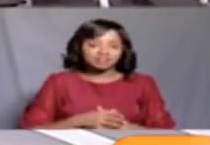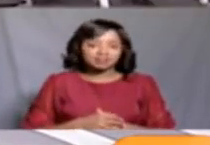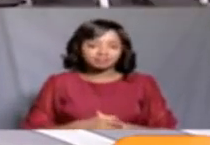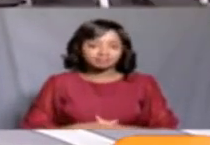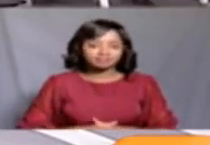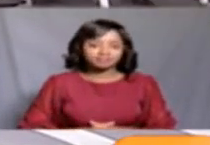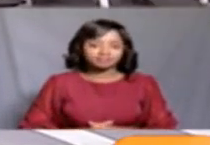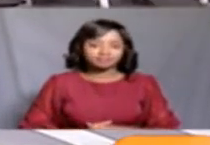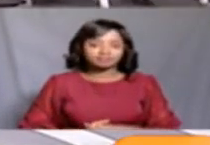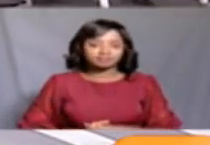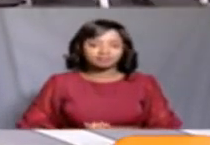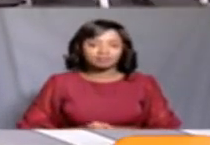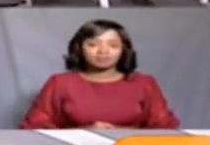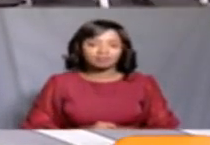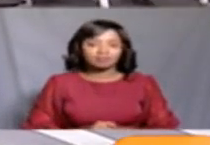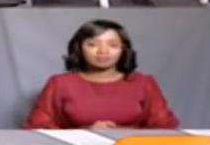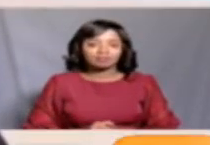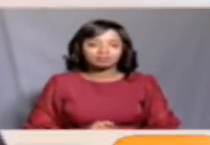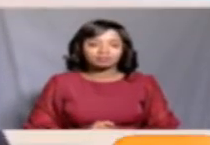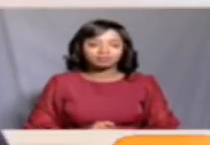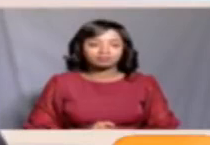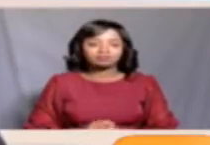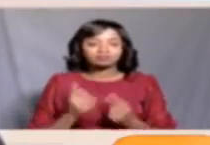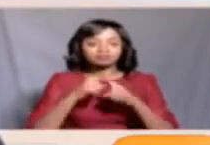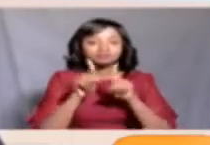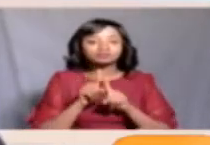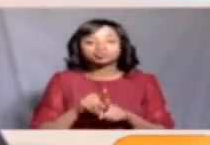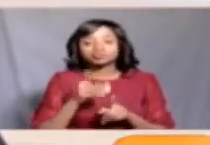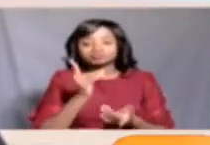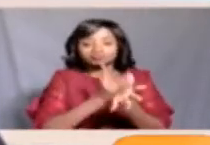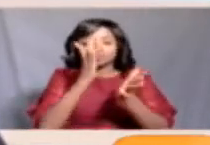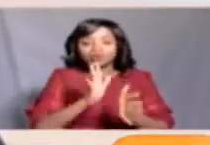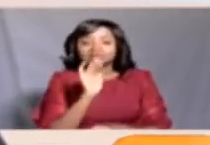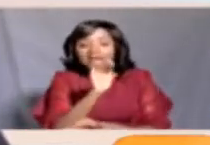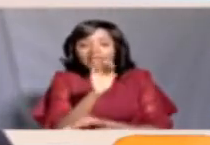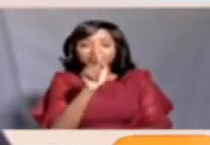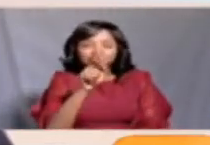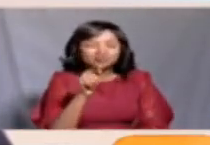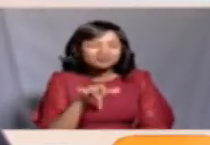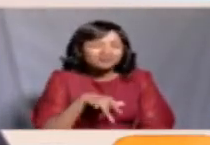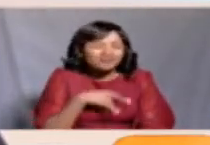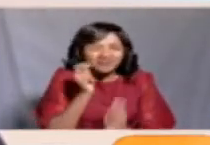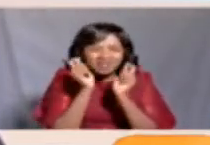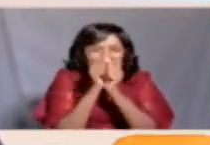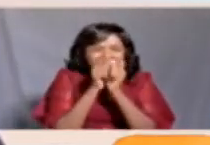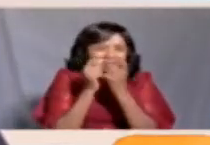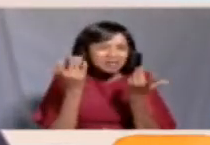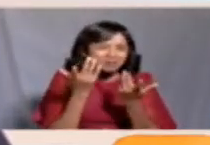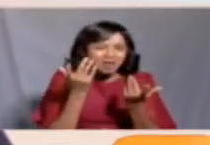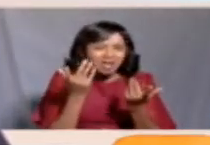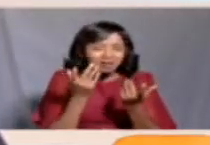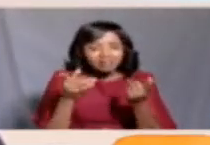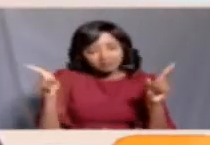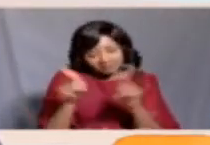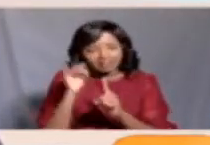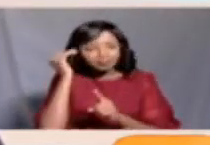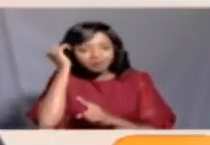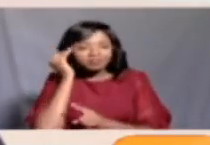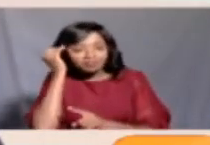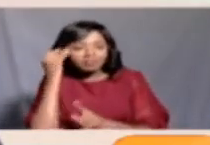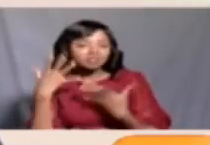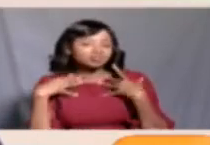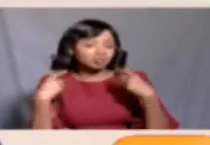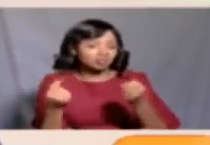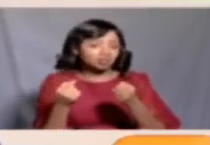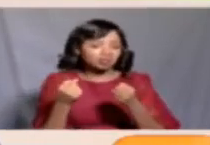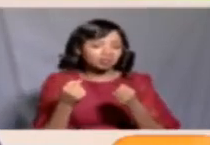fully incapable of being part of the. Because again, just the same way, if a doctor asks you, where are you feeling pain? It's the same with mental illness. Mm. It's so